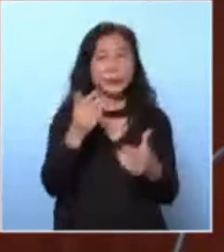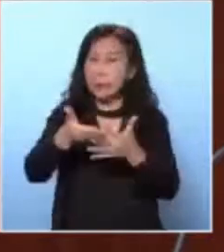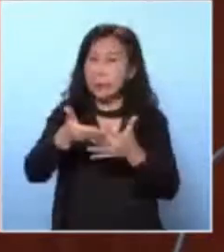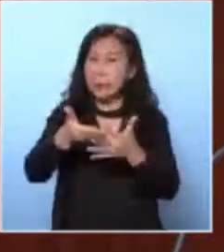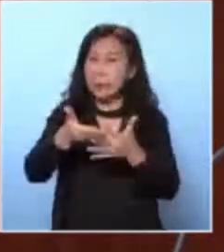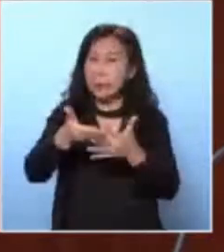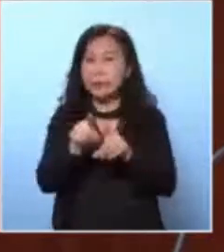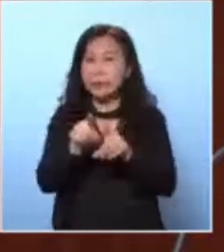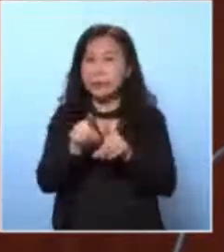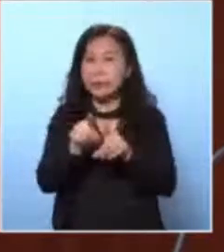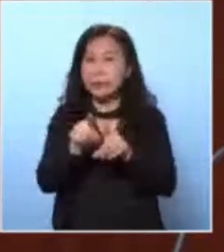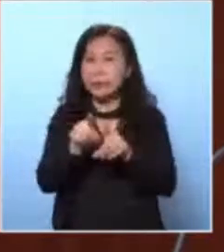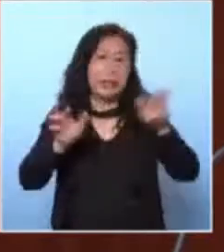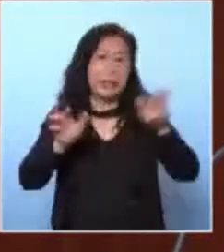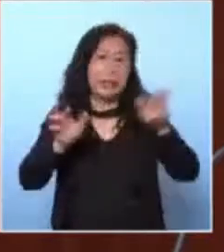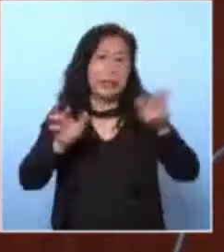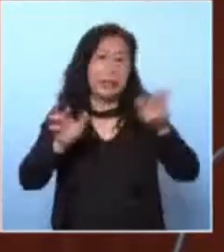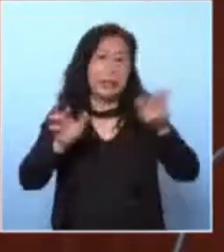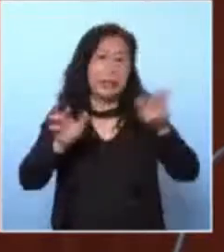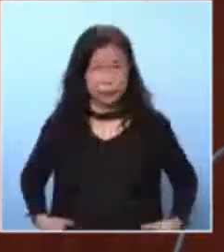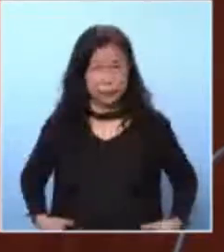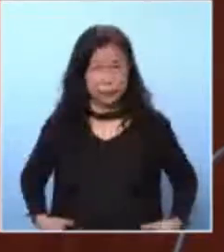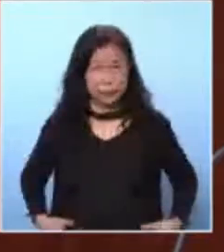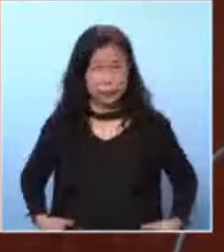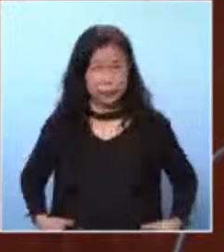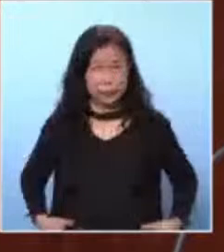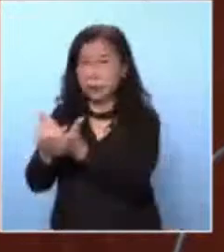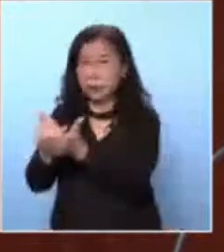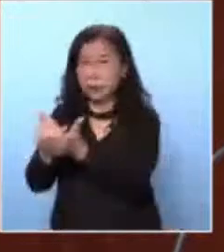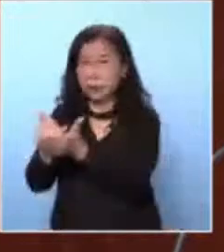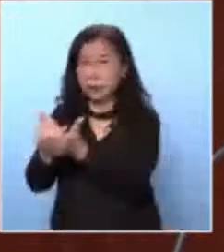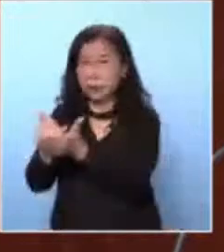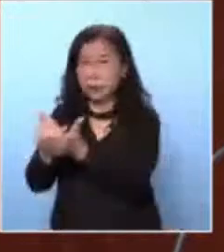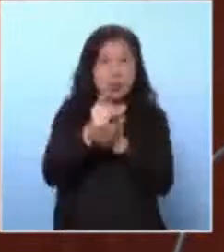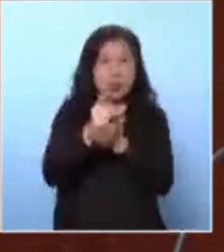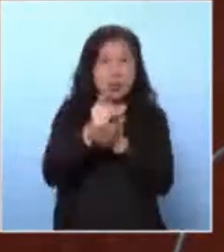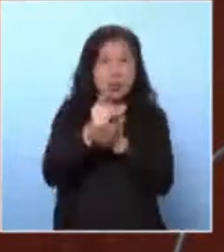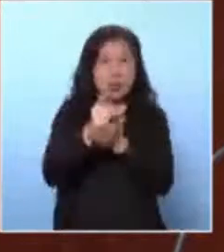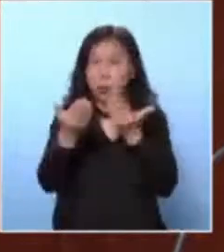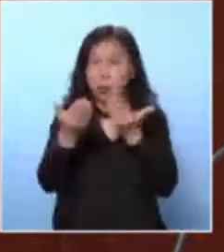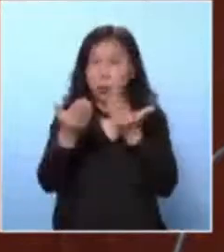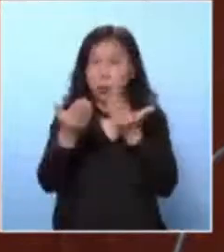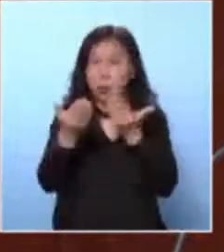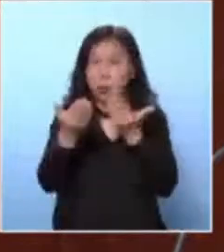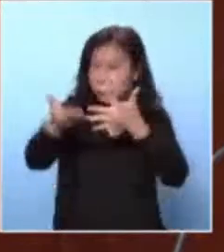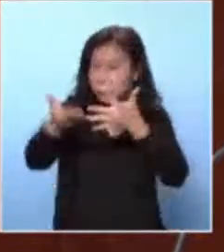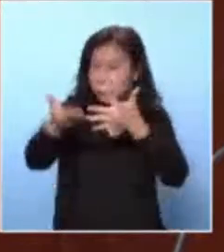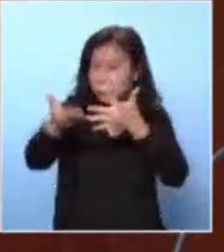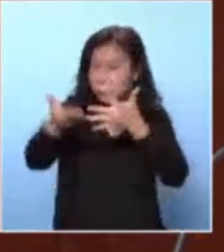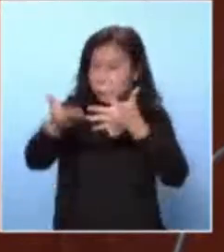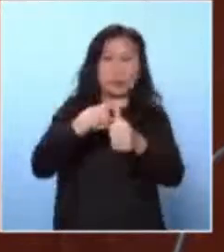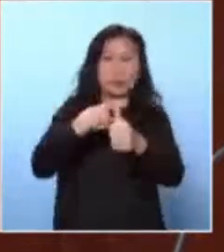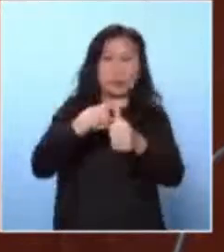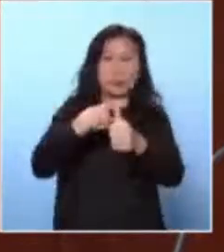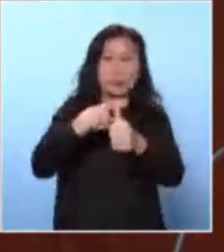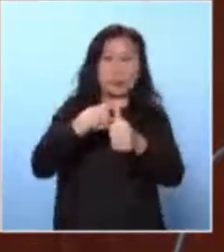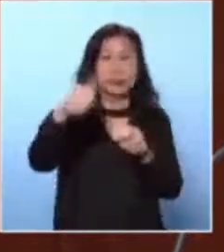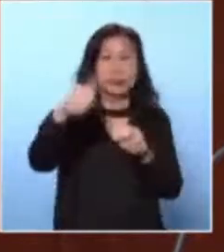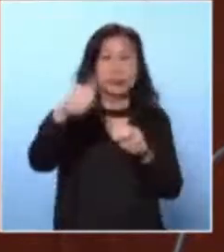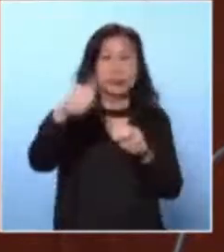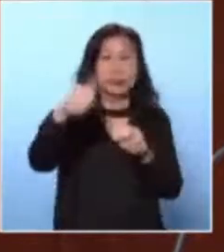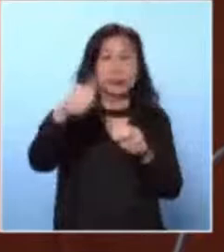help widen their international perspectives. This would also inject professional vibrancy and growth impetus to our